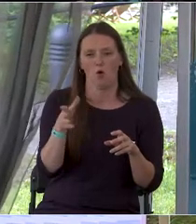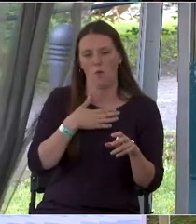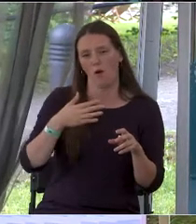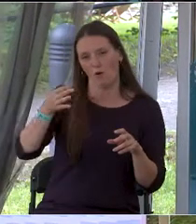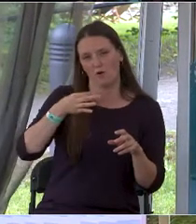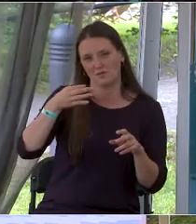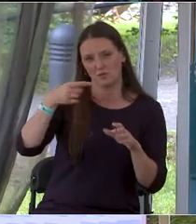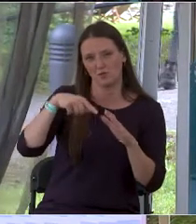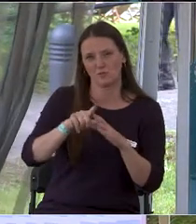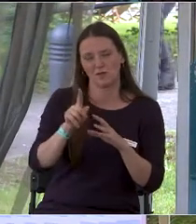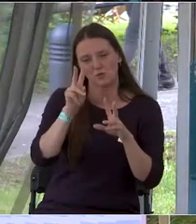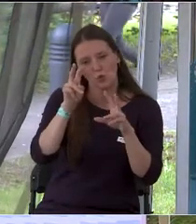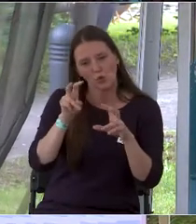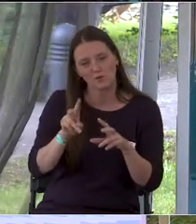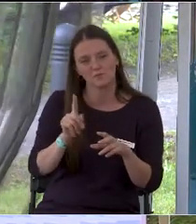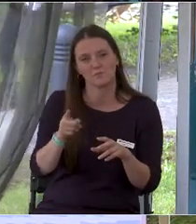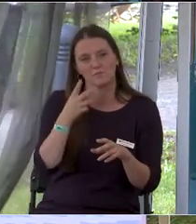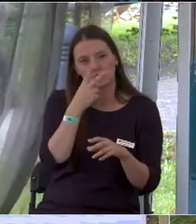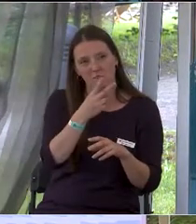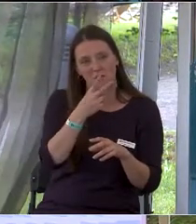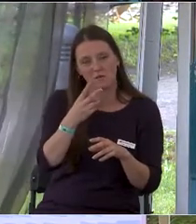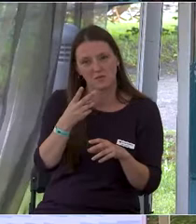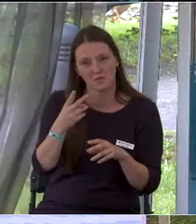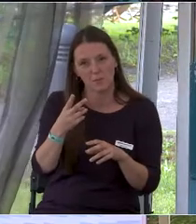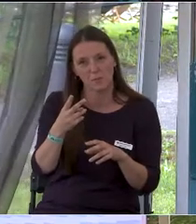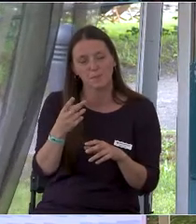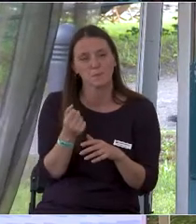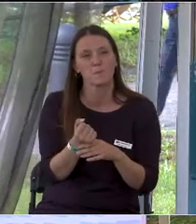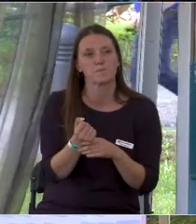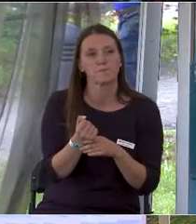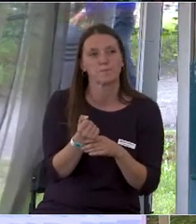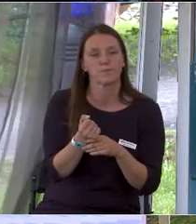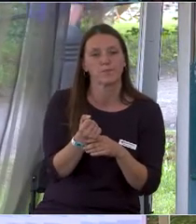that when we look at how civil society